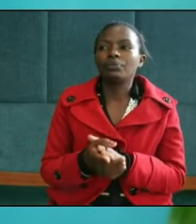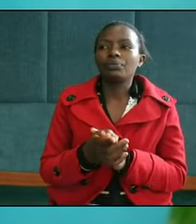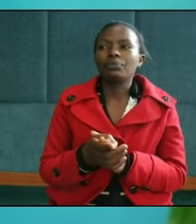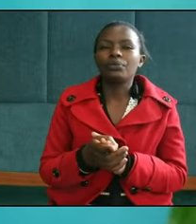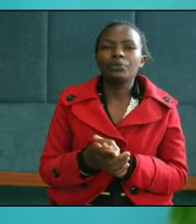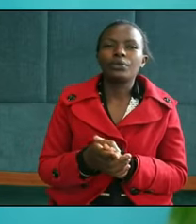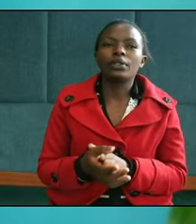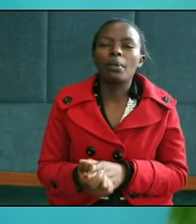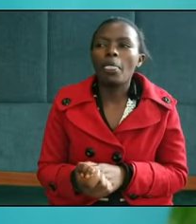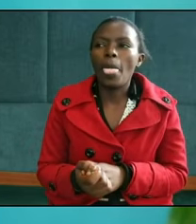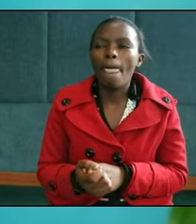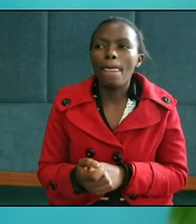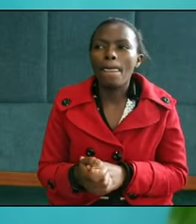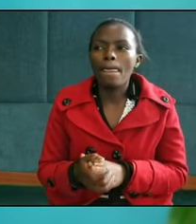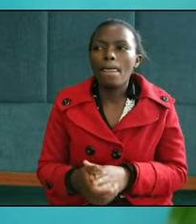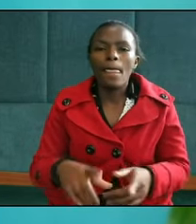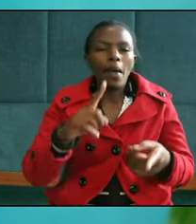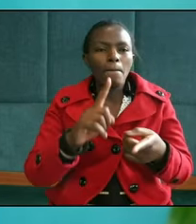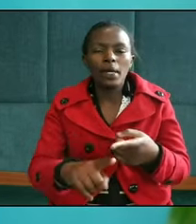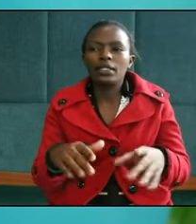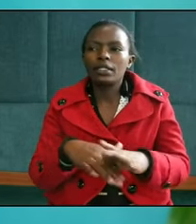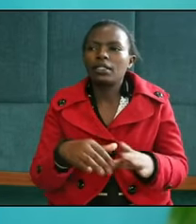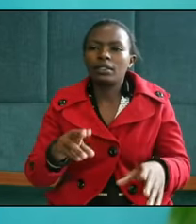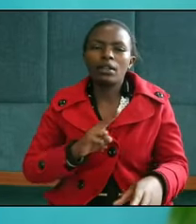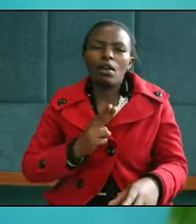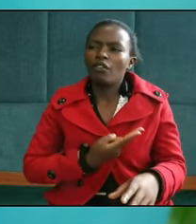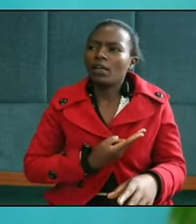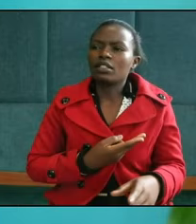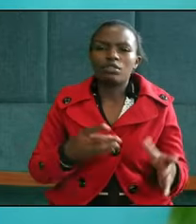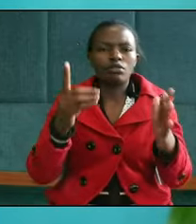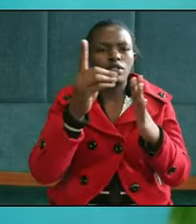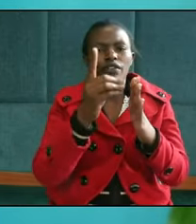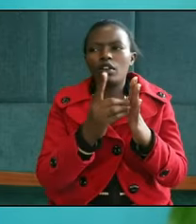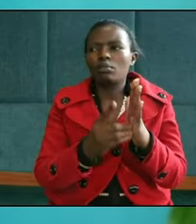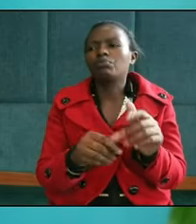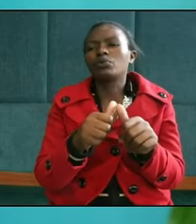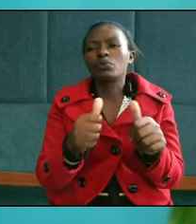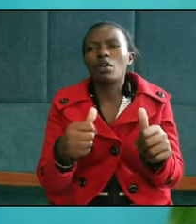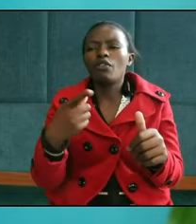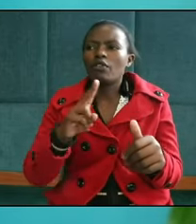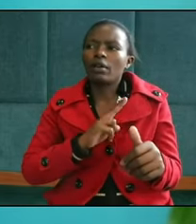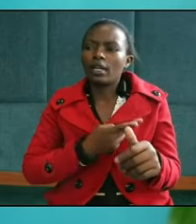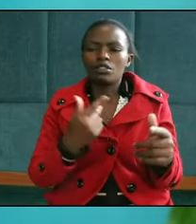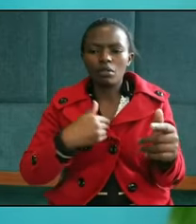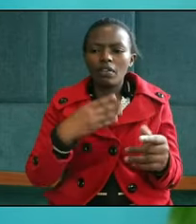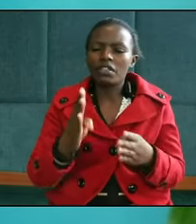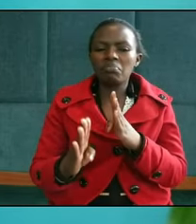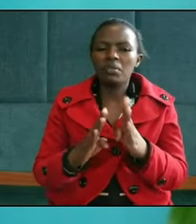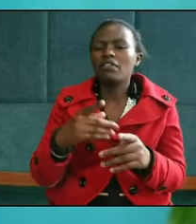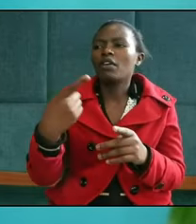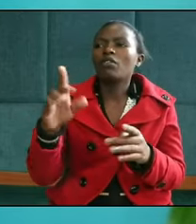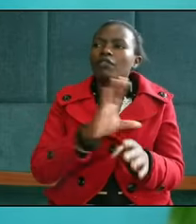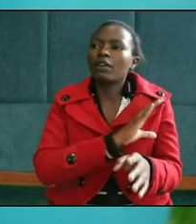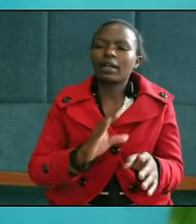saving sinners without our aid. But in order for us to develop a character like Christ, we must share in his